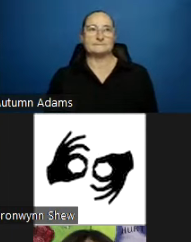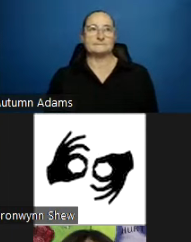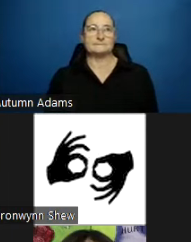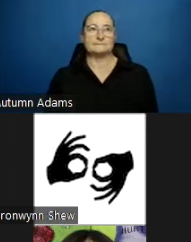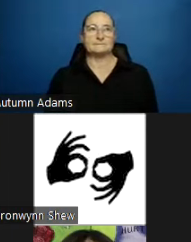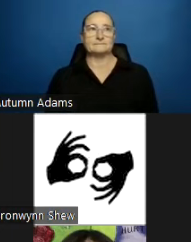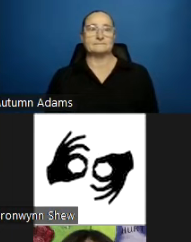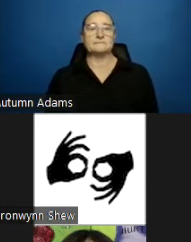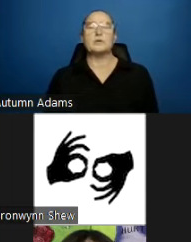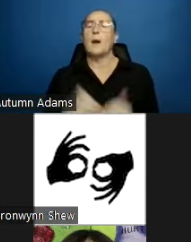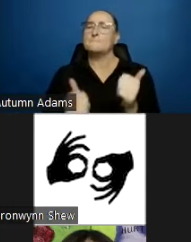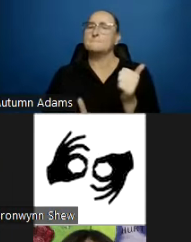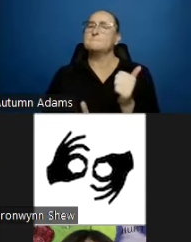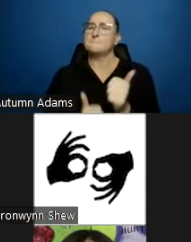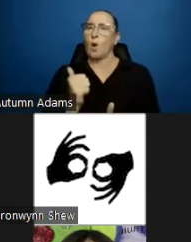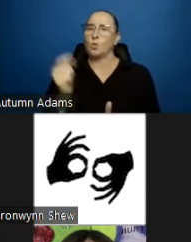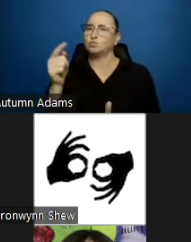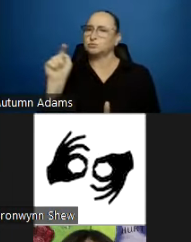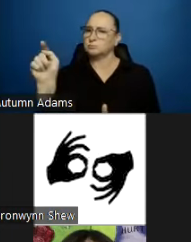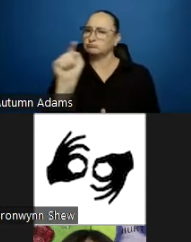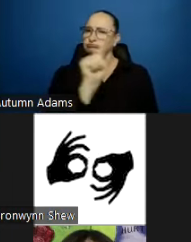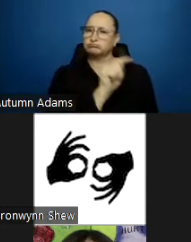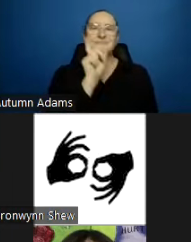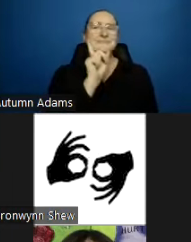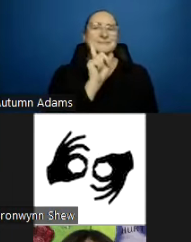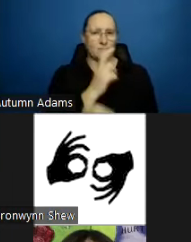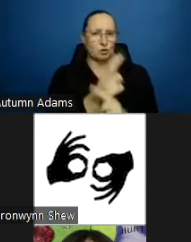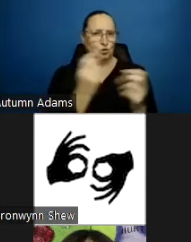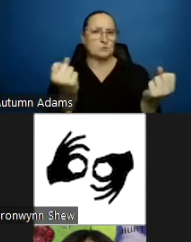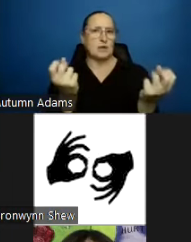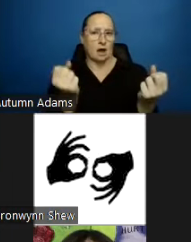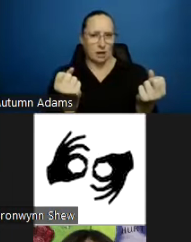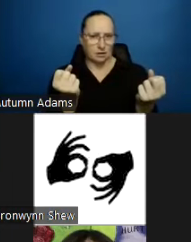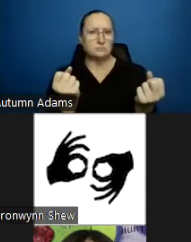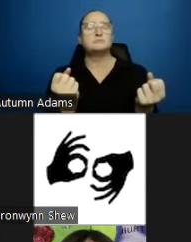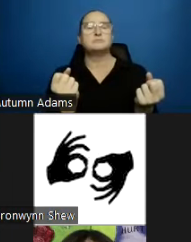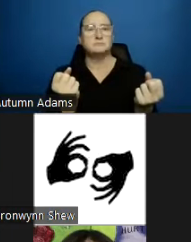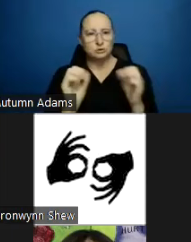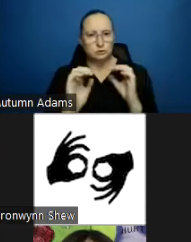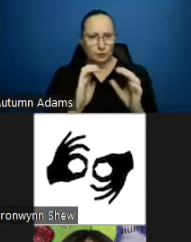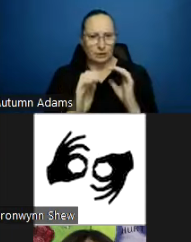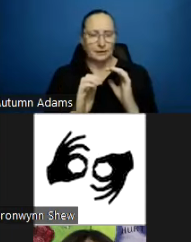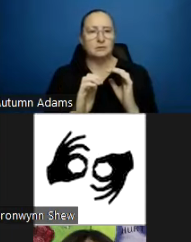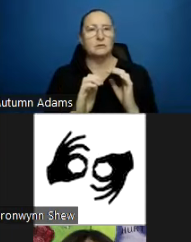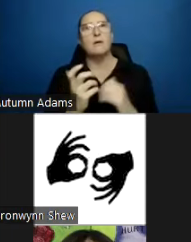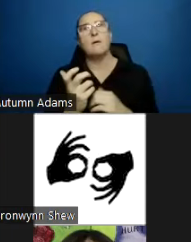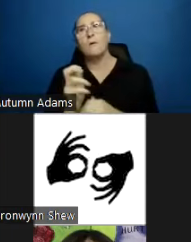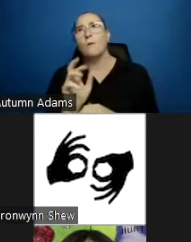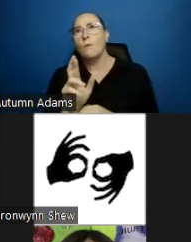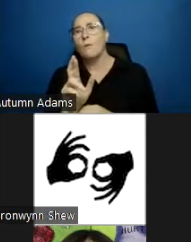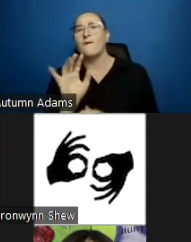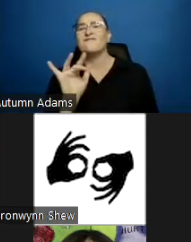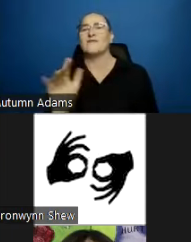So most deaf people do use sign language to communicate, or finger spelling